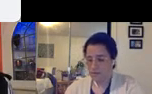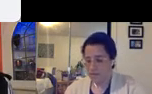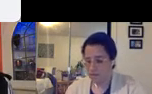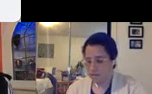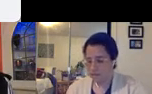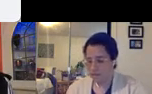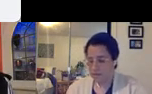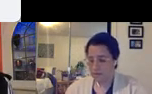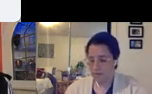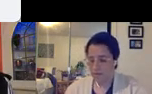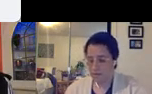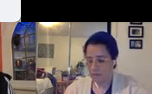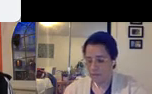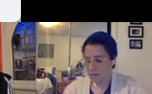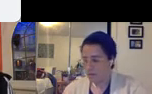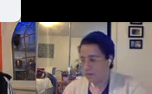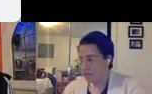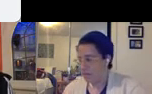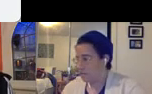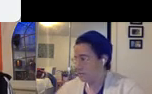For the sake of our